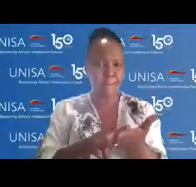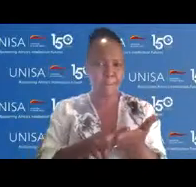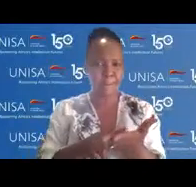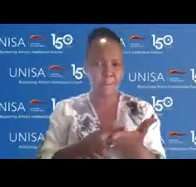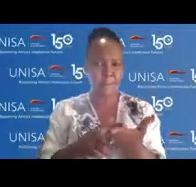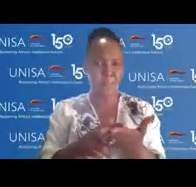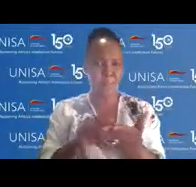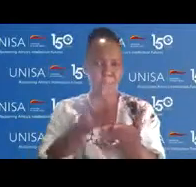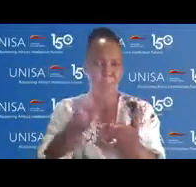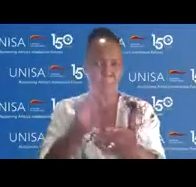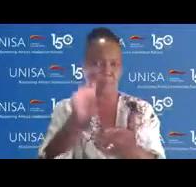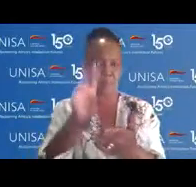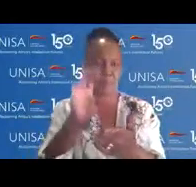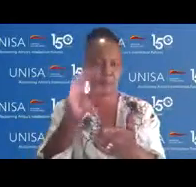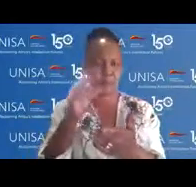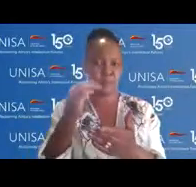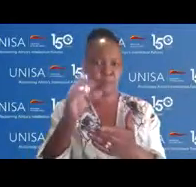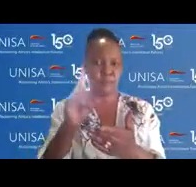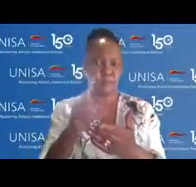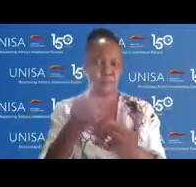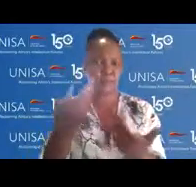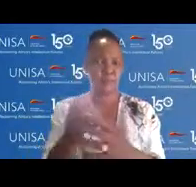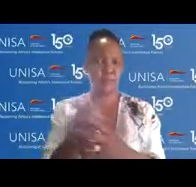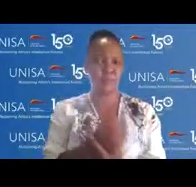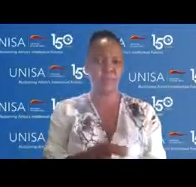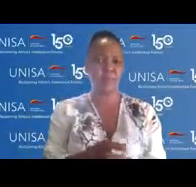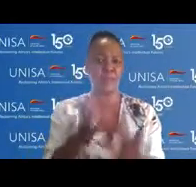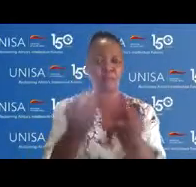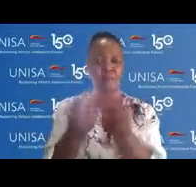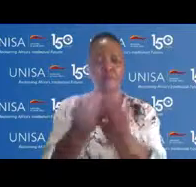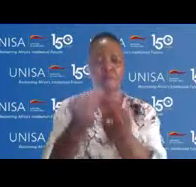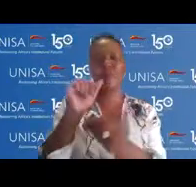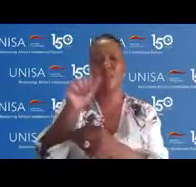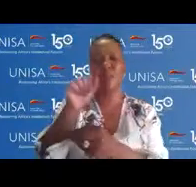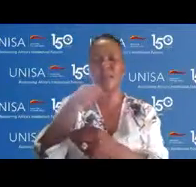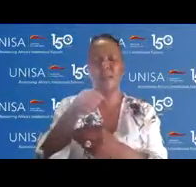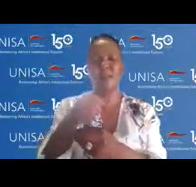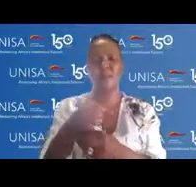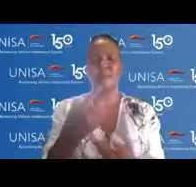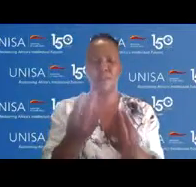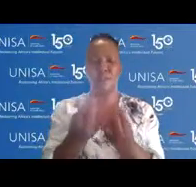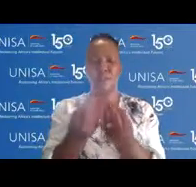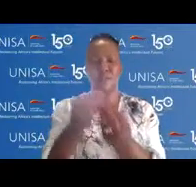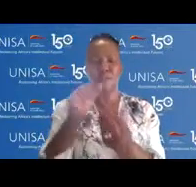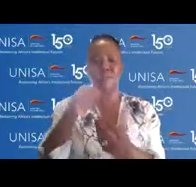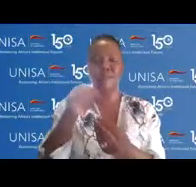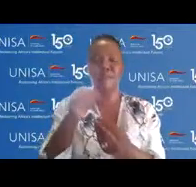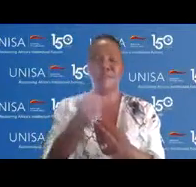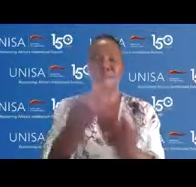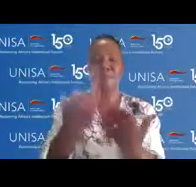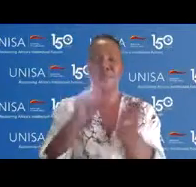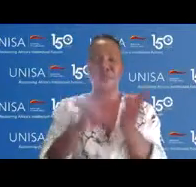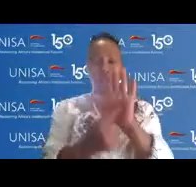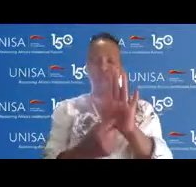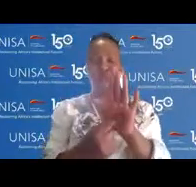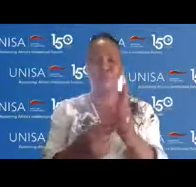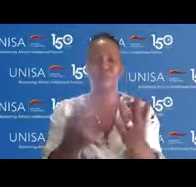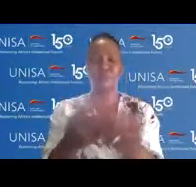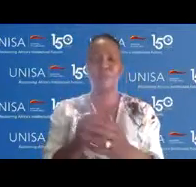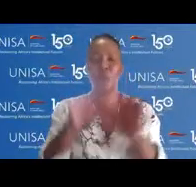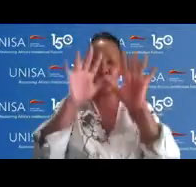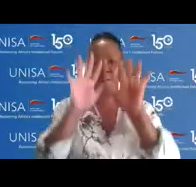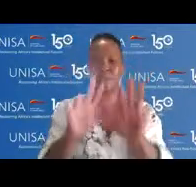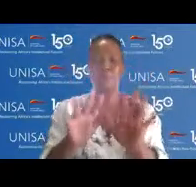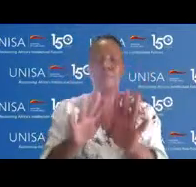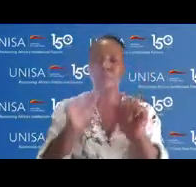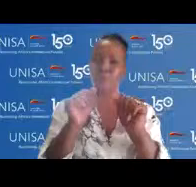a lot of no's and just a few yeses. So definitely something we can show them. Awesome. Okay, guys, so that's going